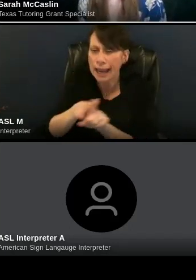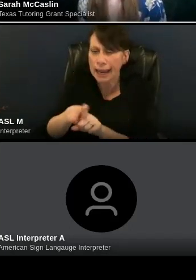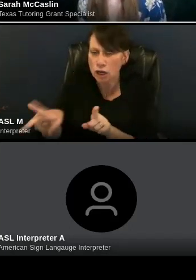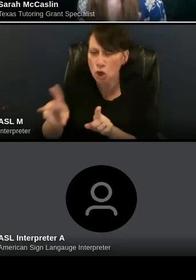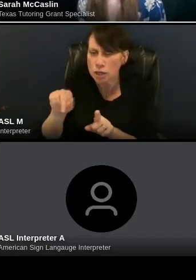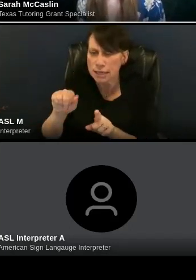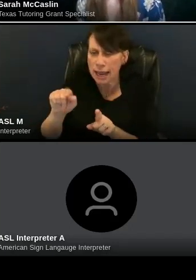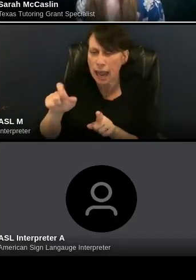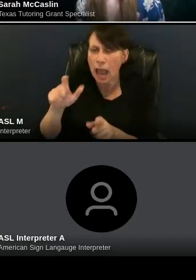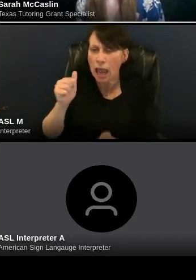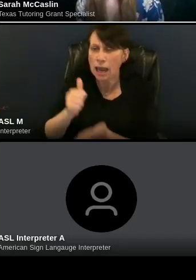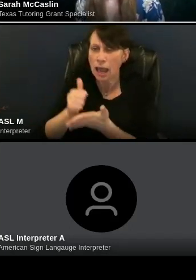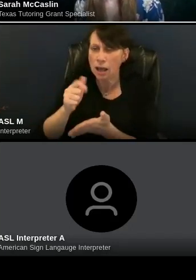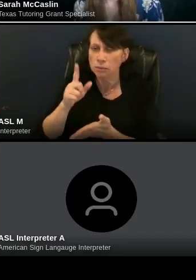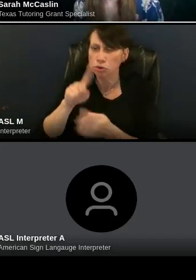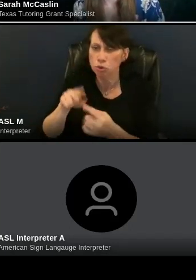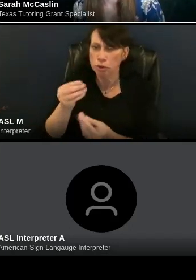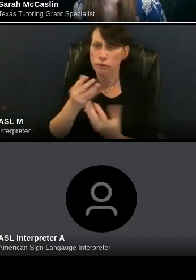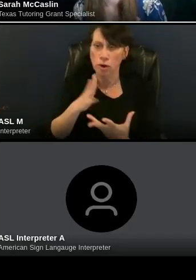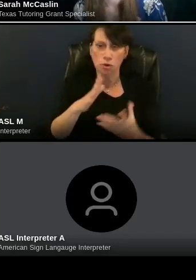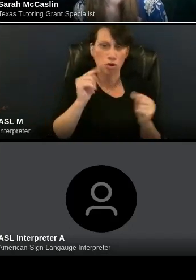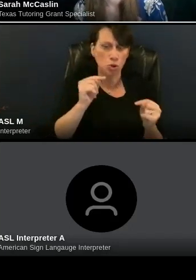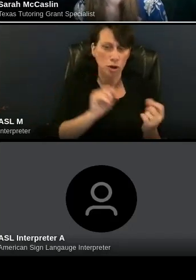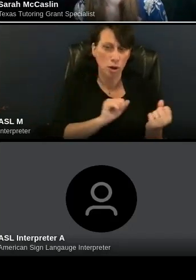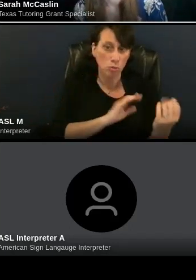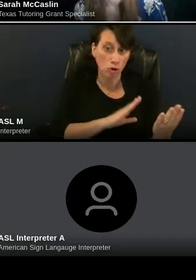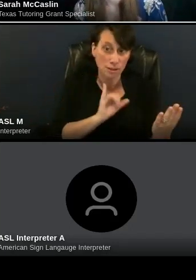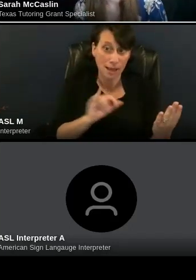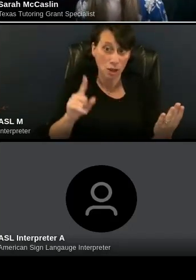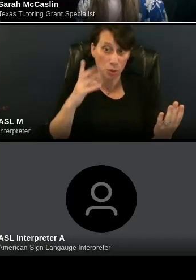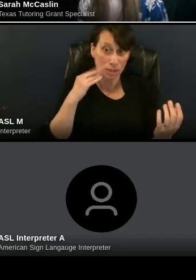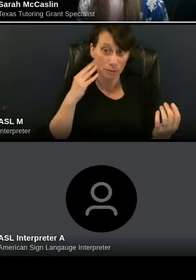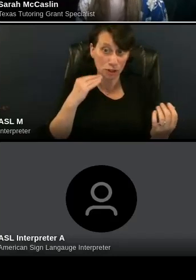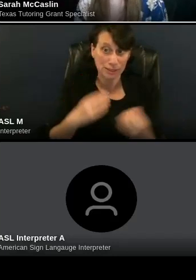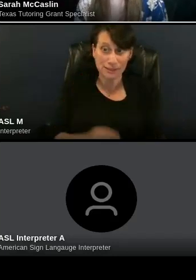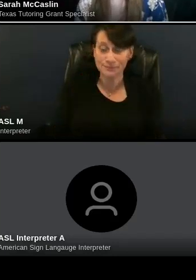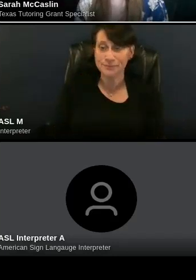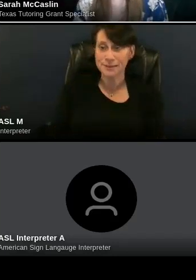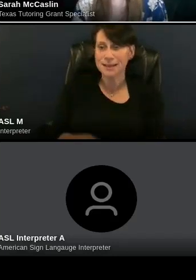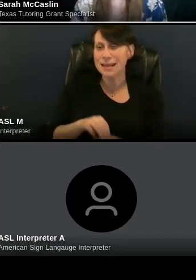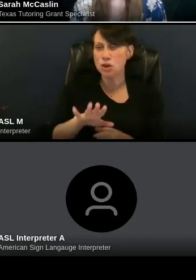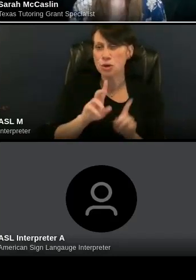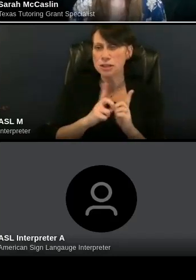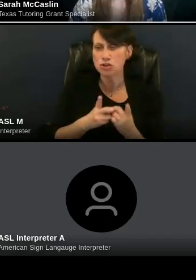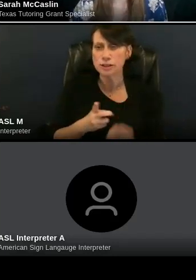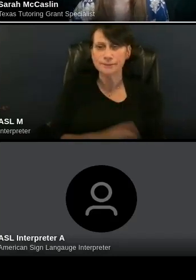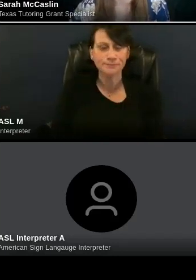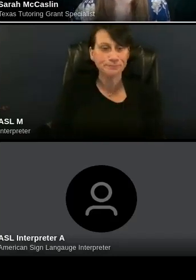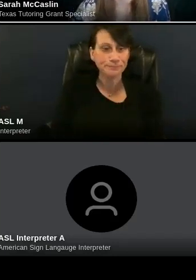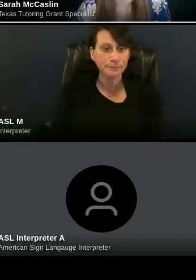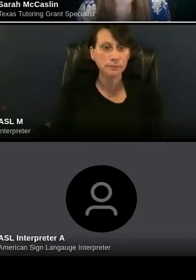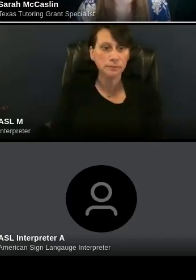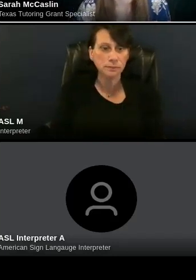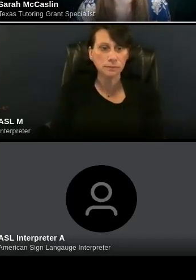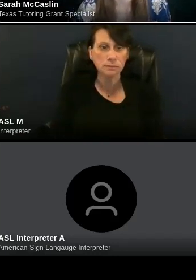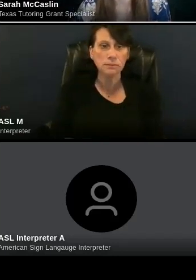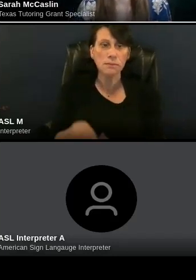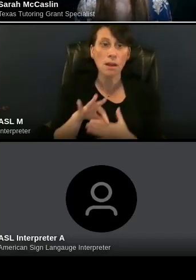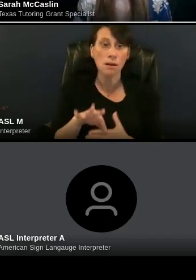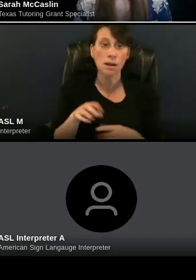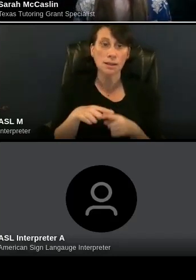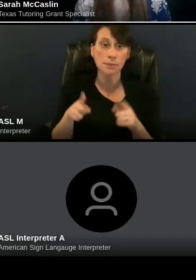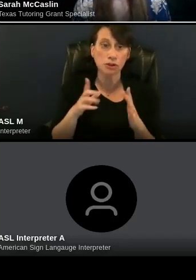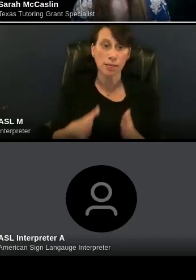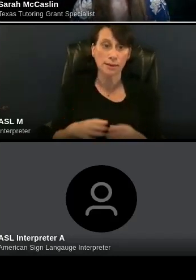to turn it around and inform your tutoring practices that you're experiencing in your district? Content